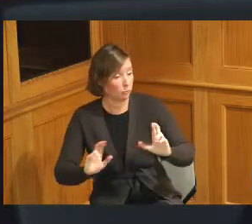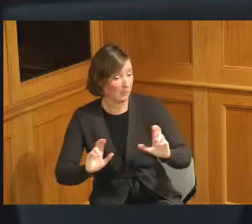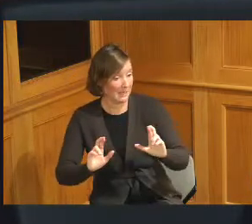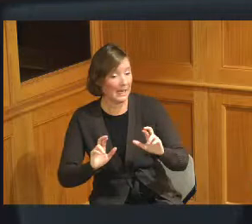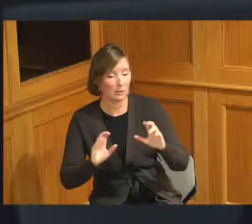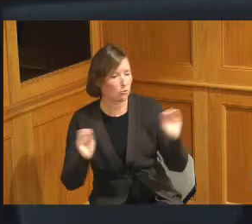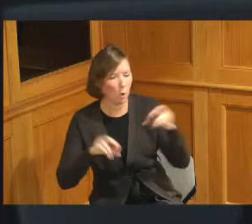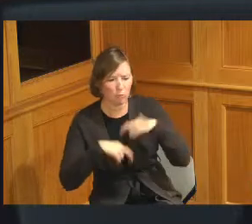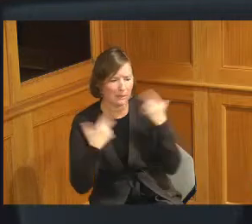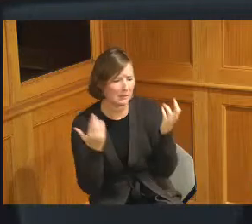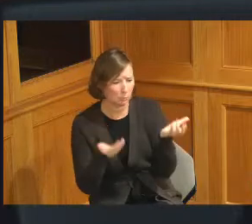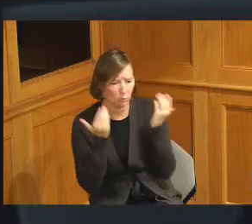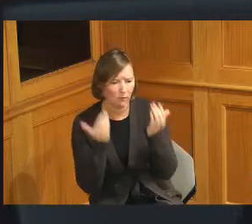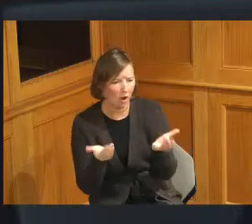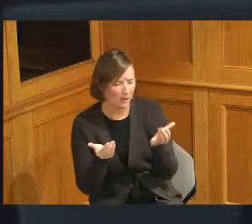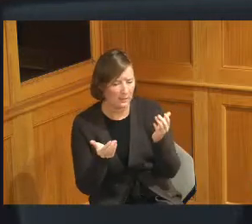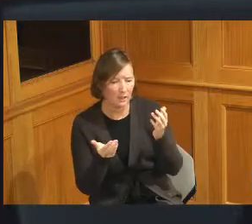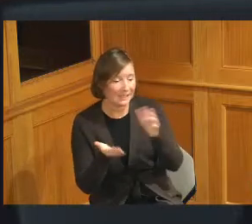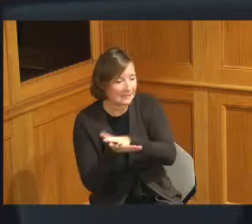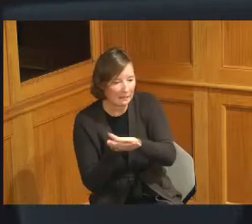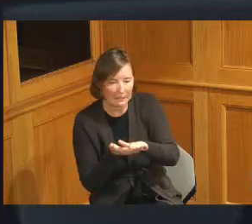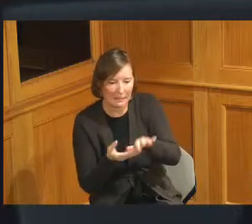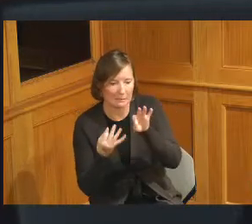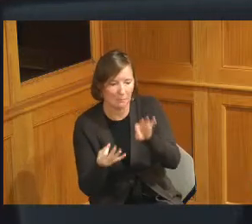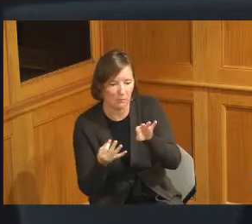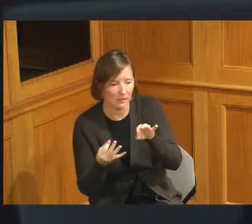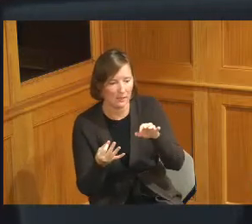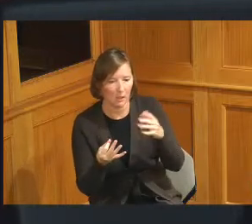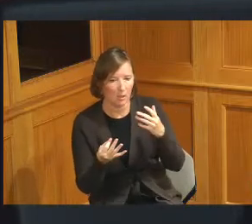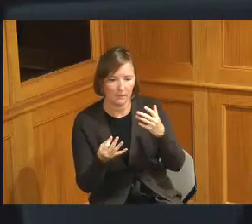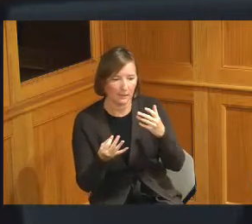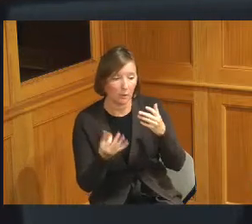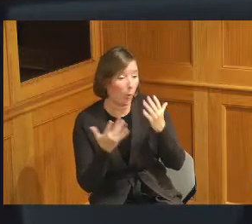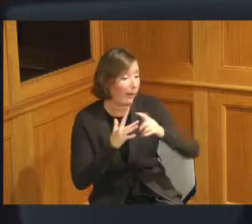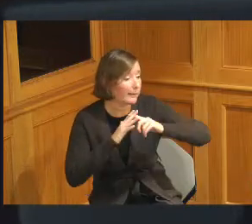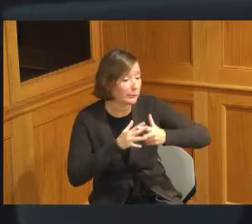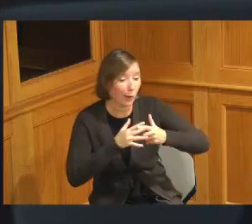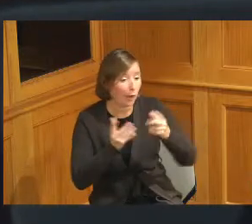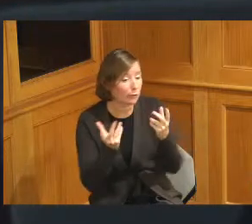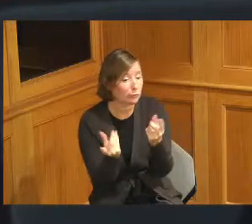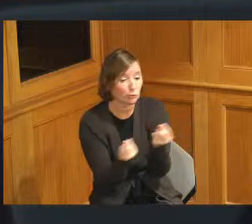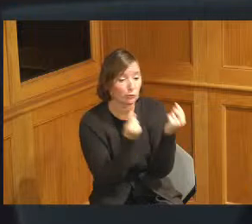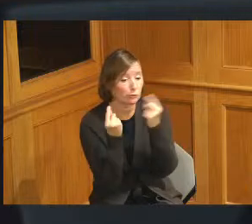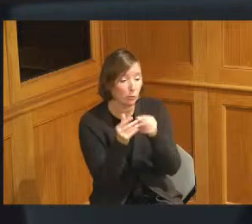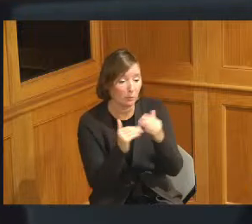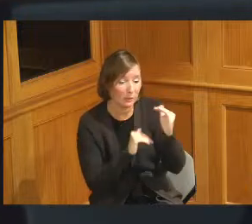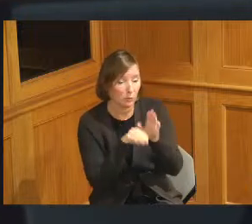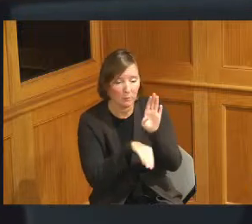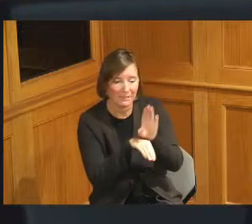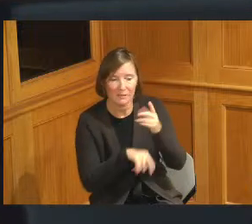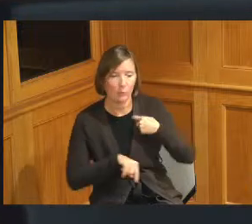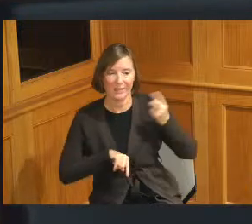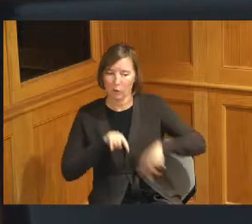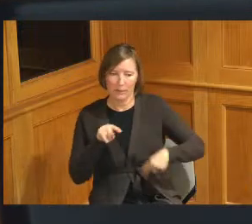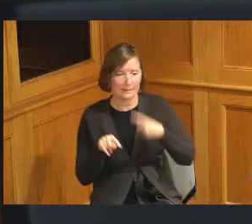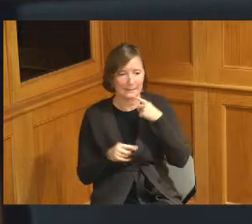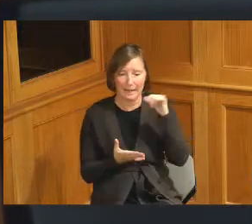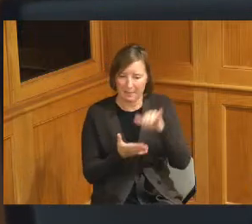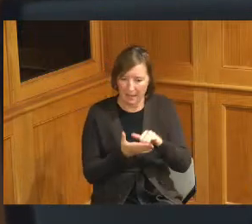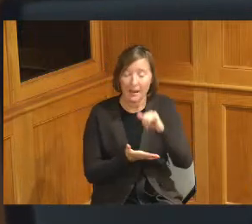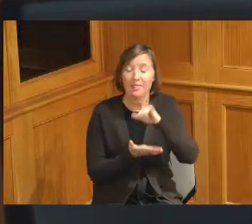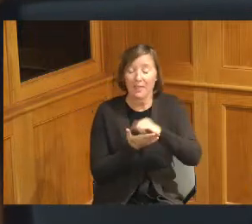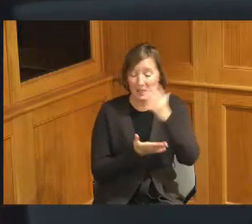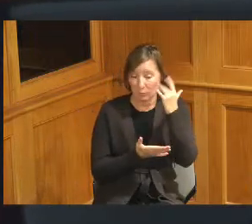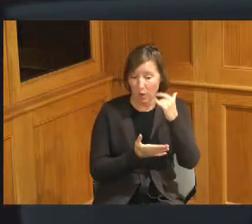you can move on to it and know that it's clean and then start doing whatever you need to do to build the business. And so that's part of the